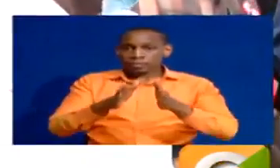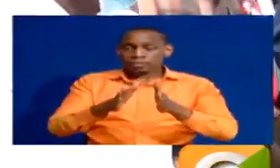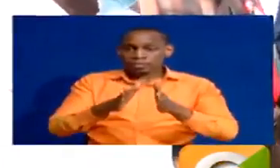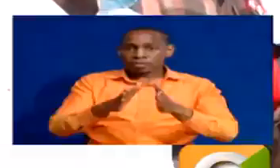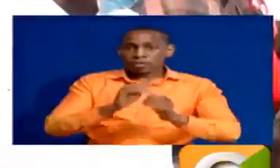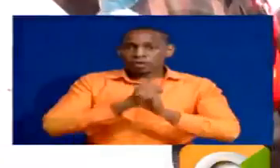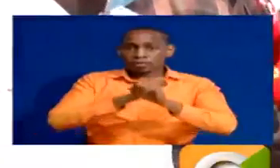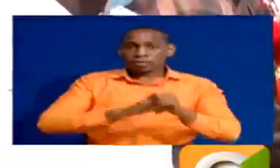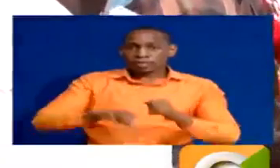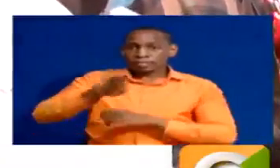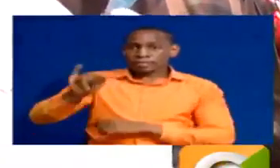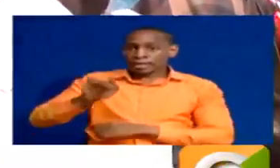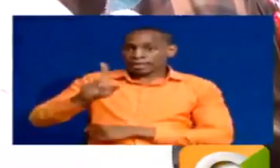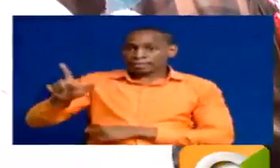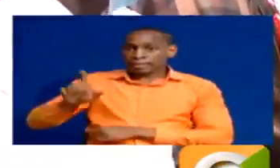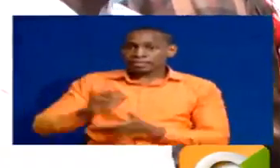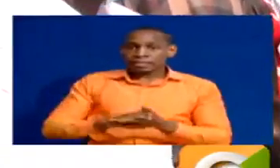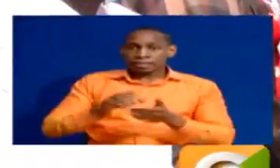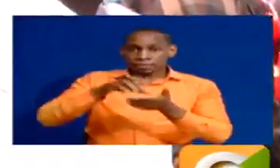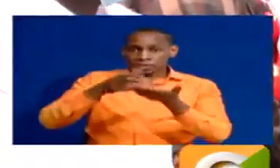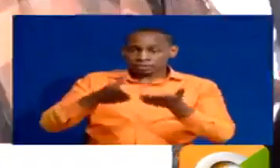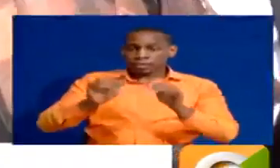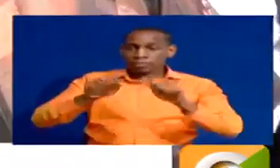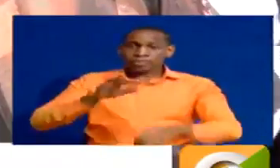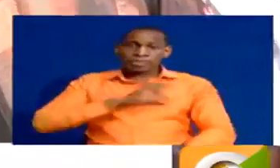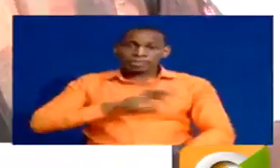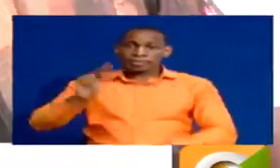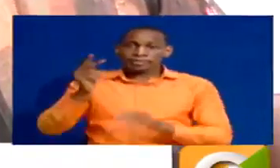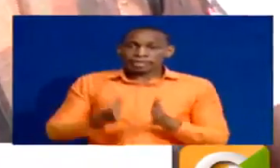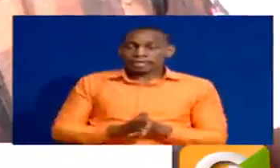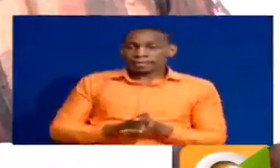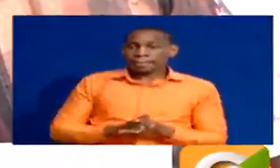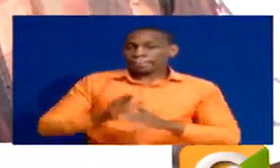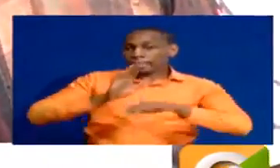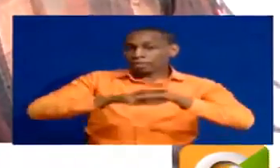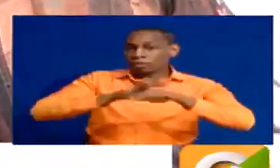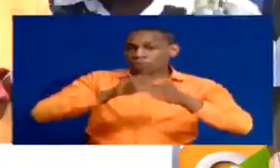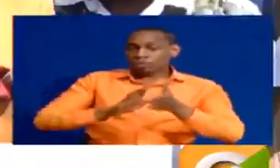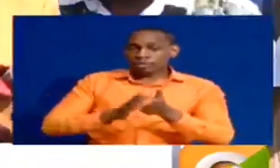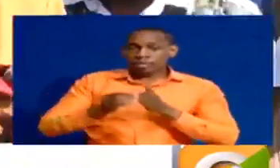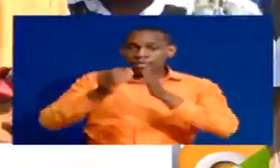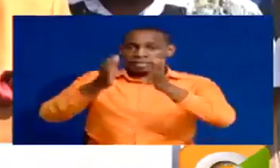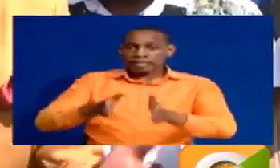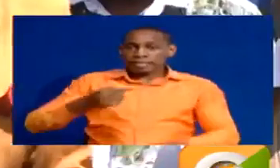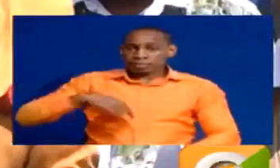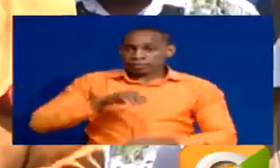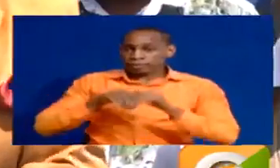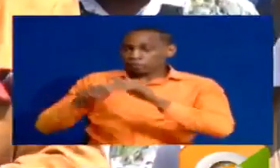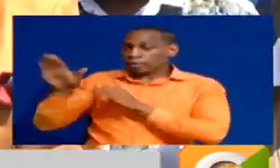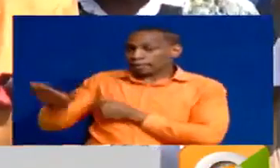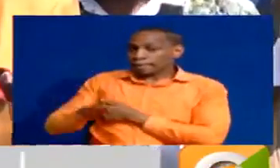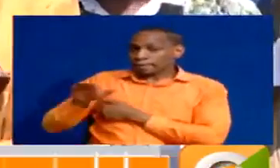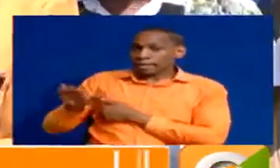the contents of the BBI bill as it stands to benefit Kenyans. Ni vizuri viongozi wetu haswa kupitia kwa